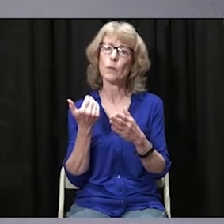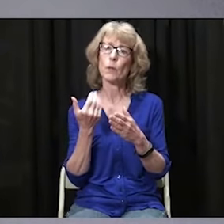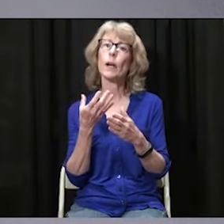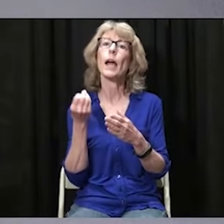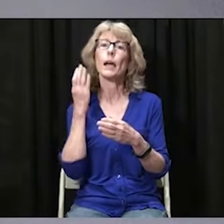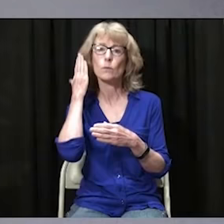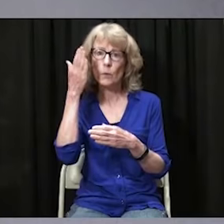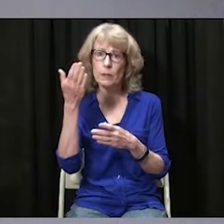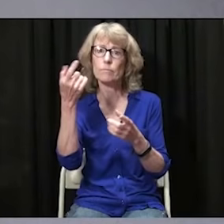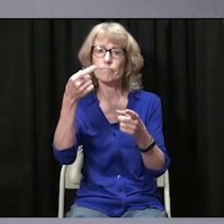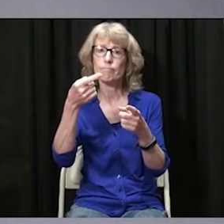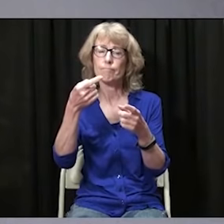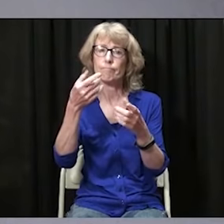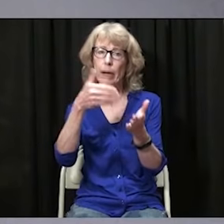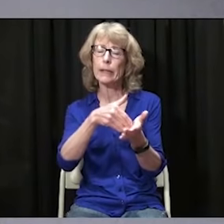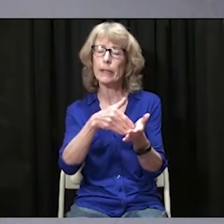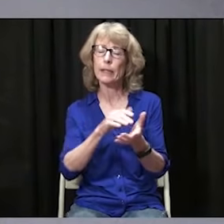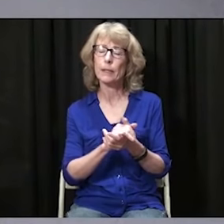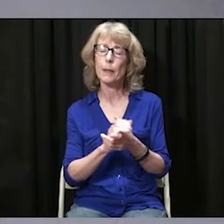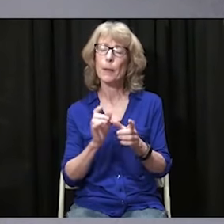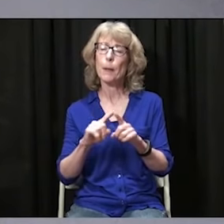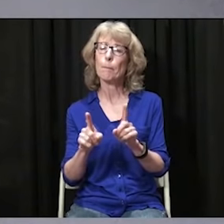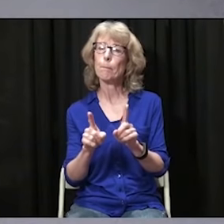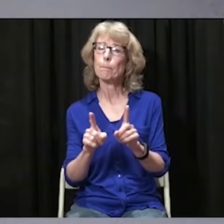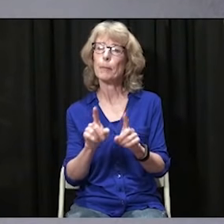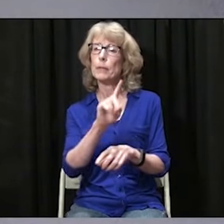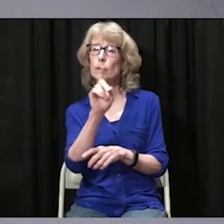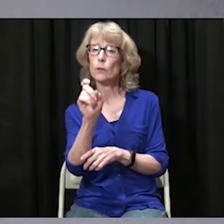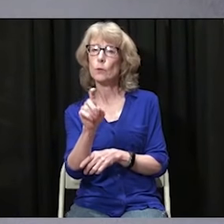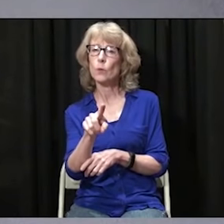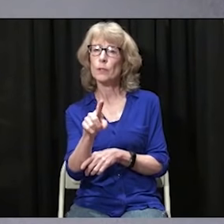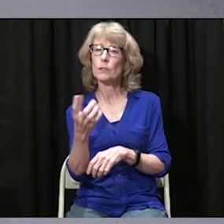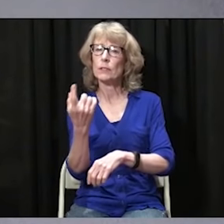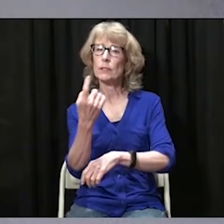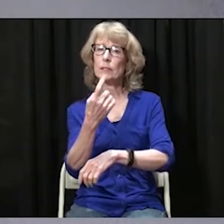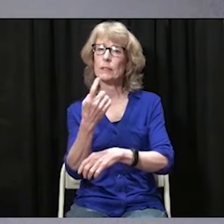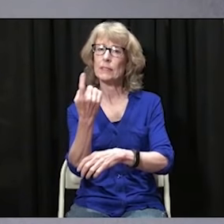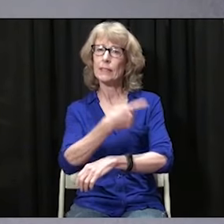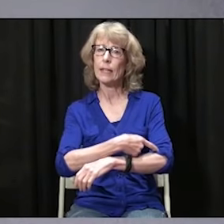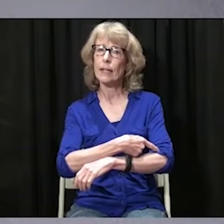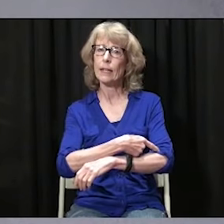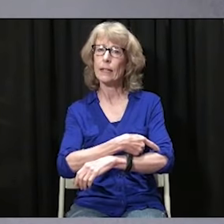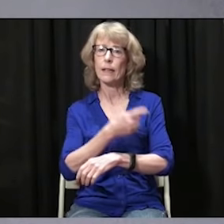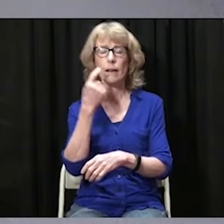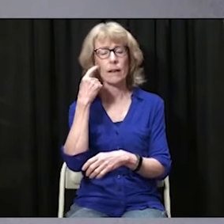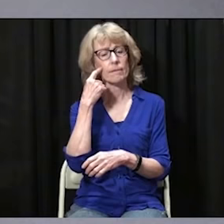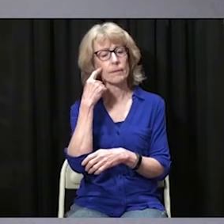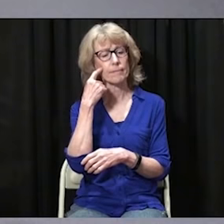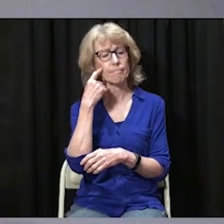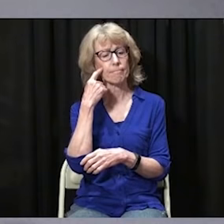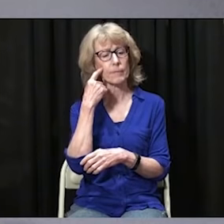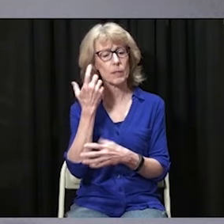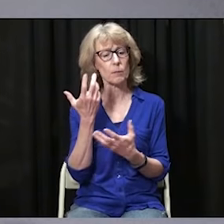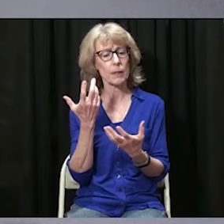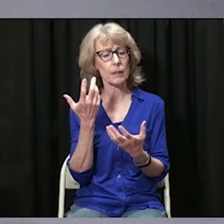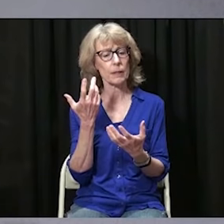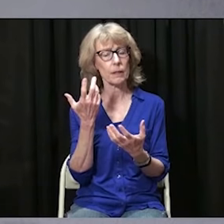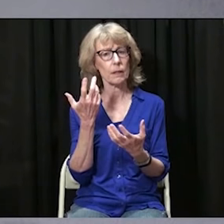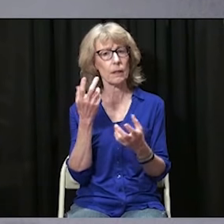want to address today is one that I've thought a lot about over this pandemic, and it's pretty simple. It's, what's church?